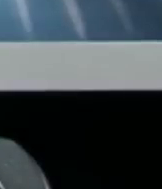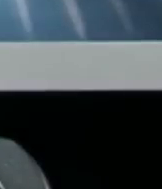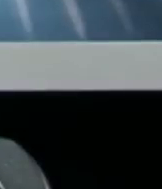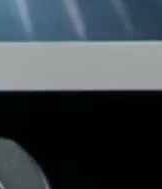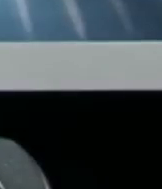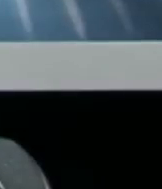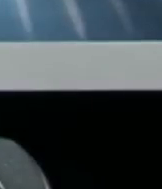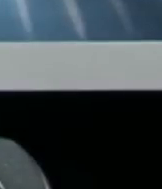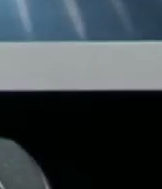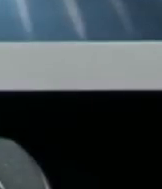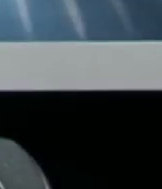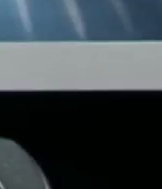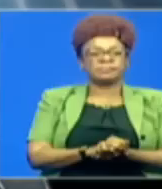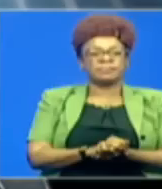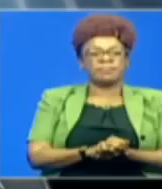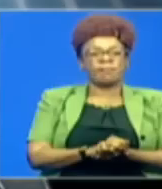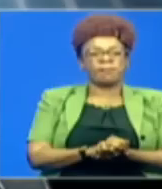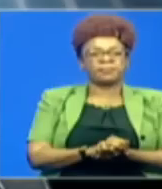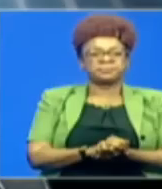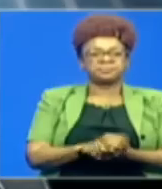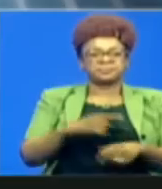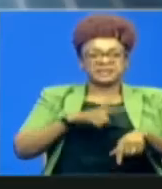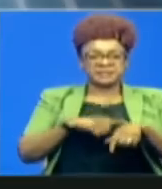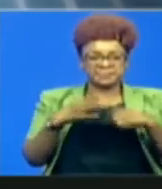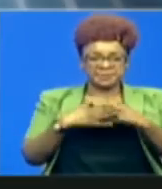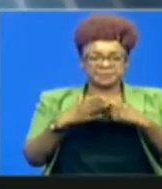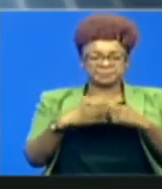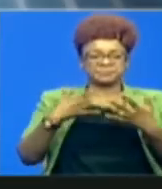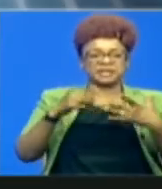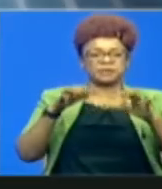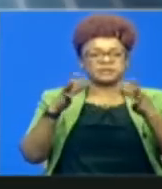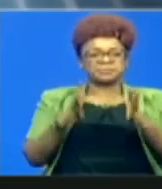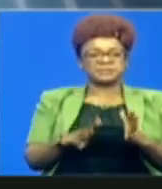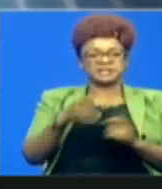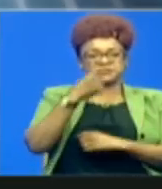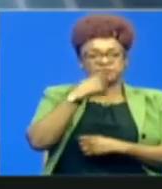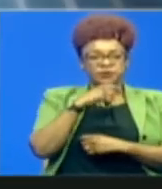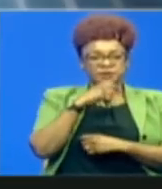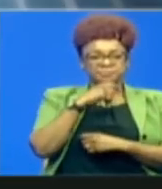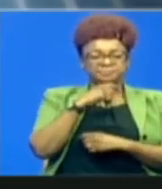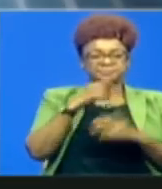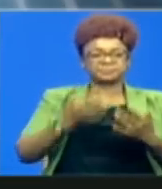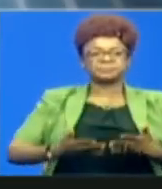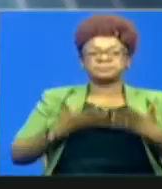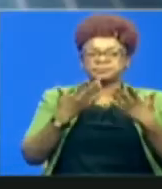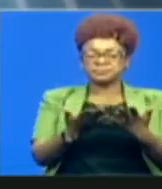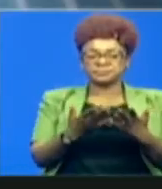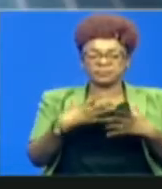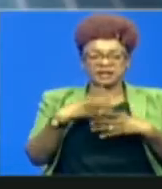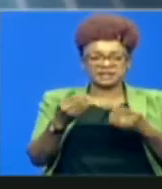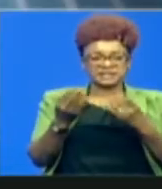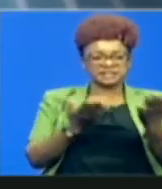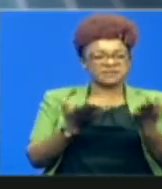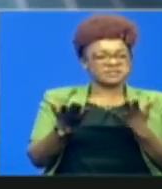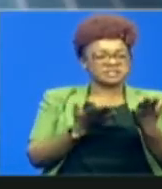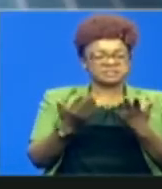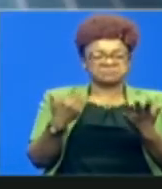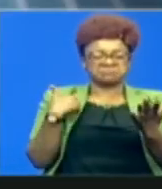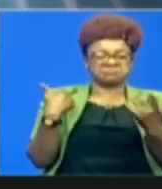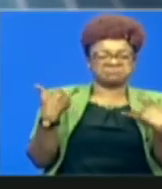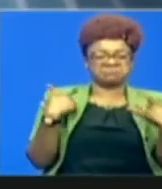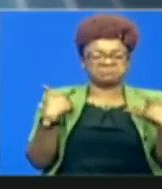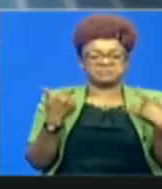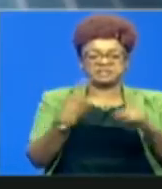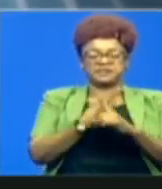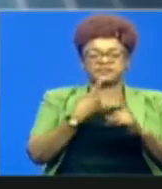It's 9 o'clock. Our sign language interpreter tonight is Flora Atieno. Now, the delivery of health services was disrupted in a number